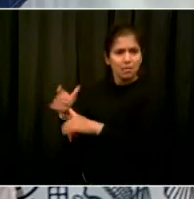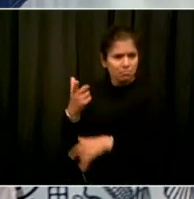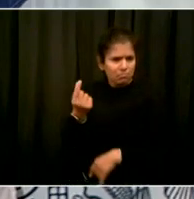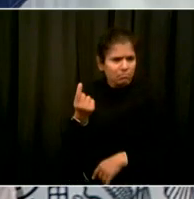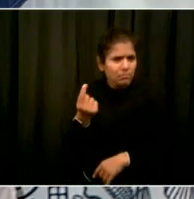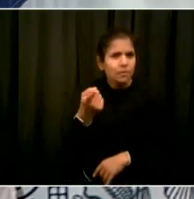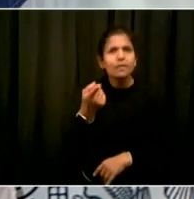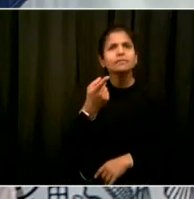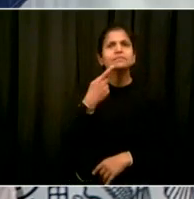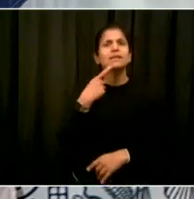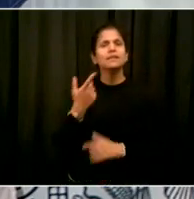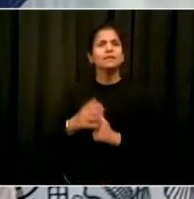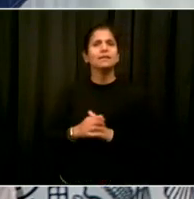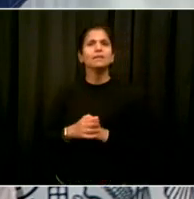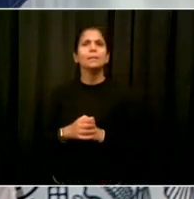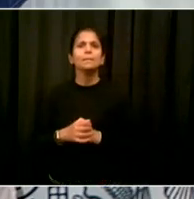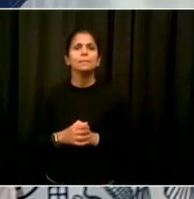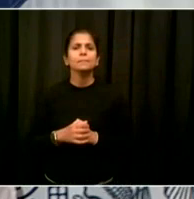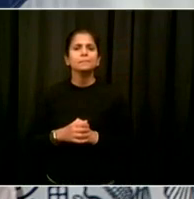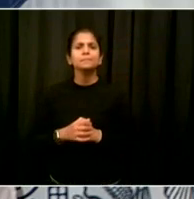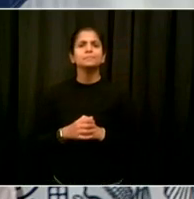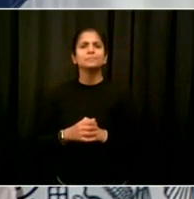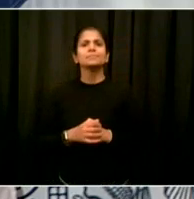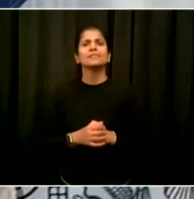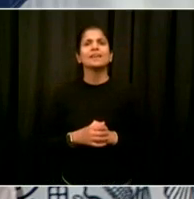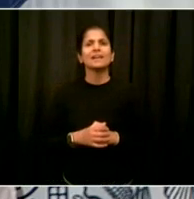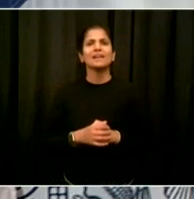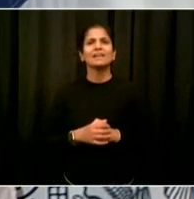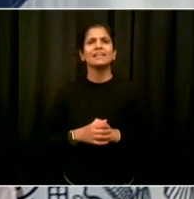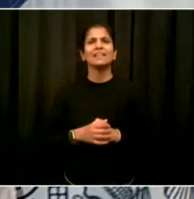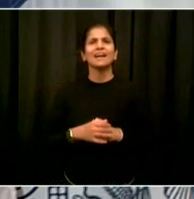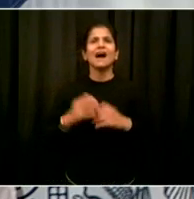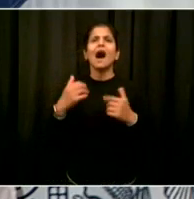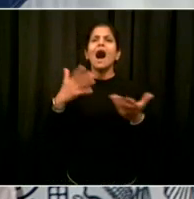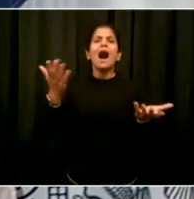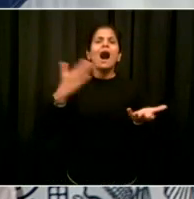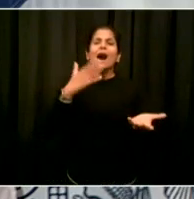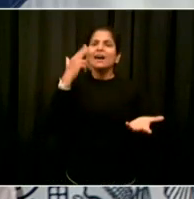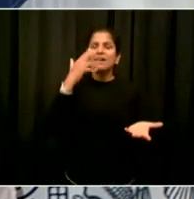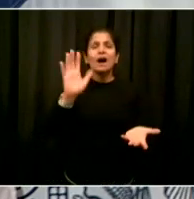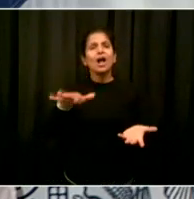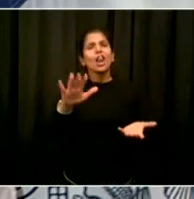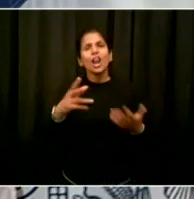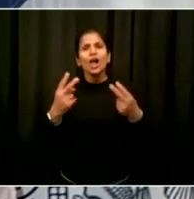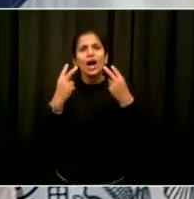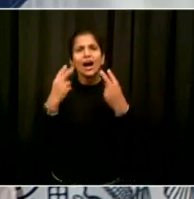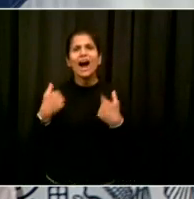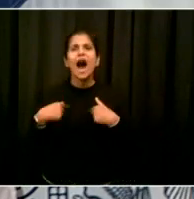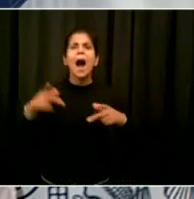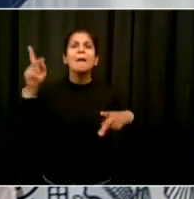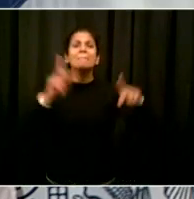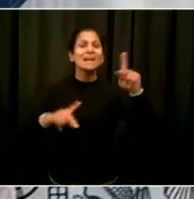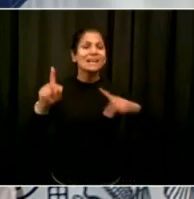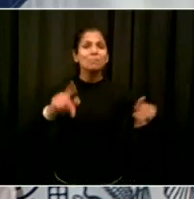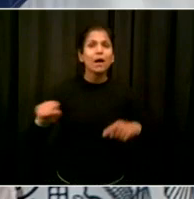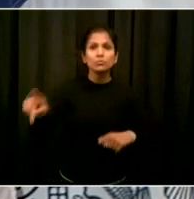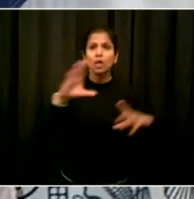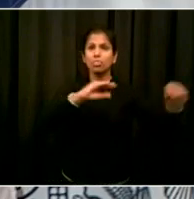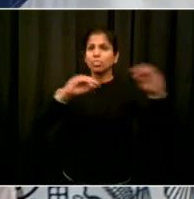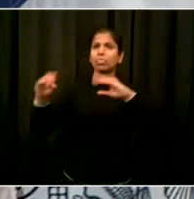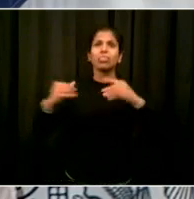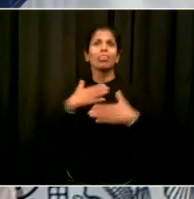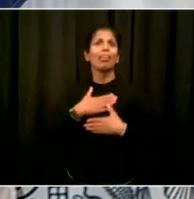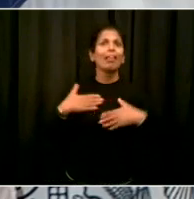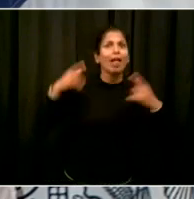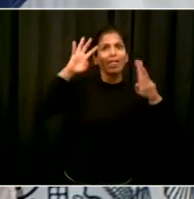You know, it's funny, Henry. People like to read things in, and I think I've been asked this several times, and I've said literally